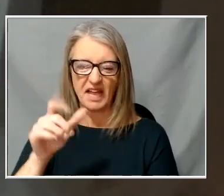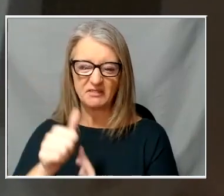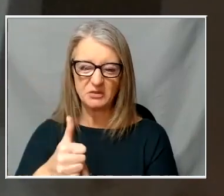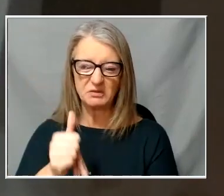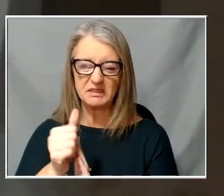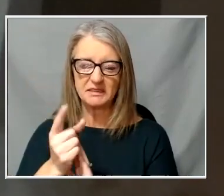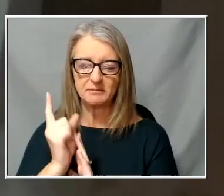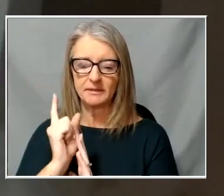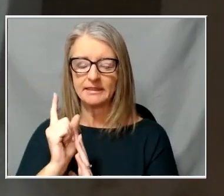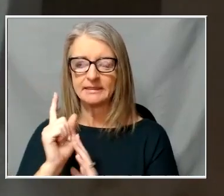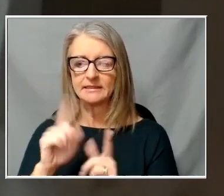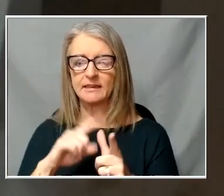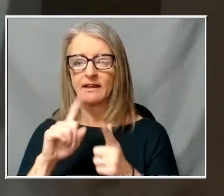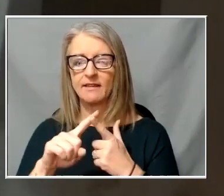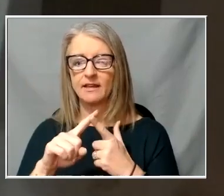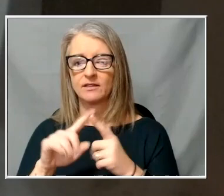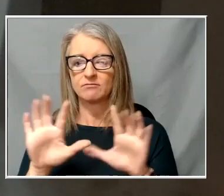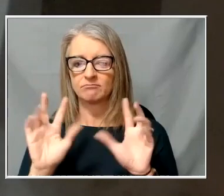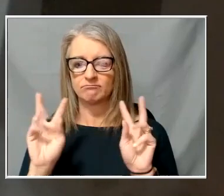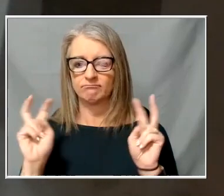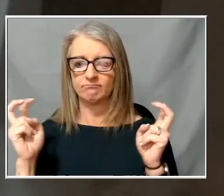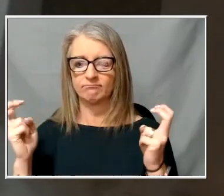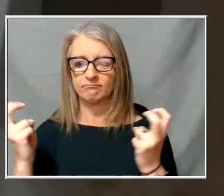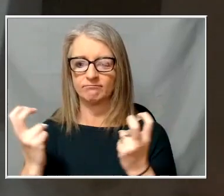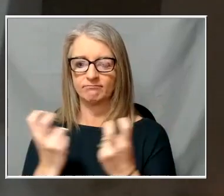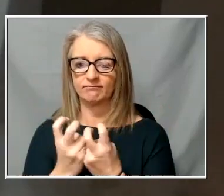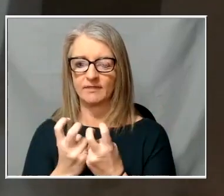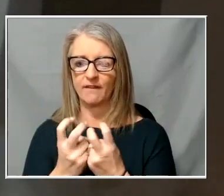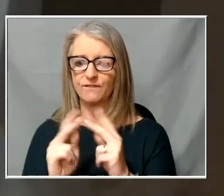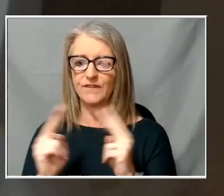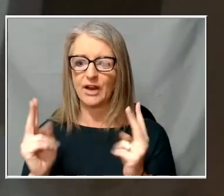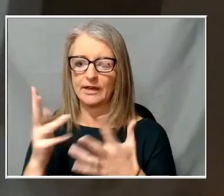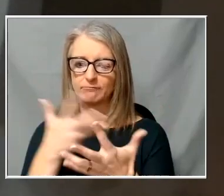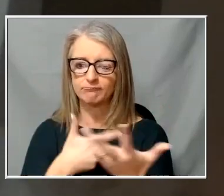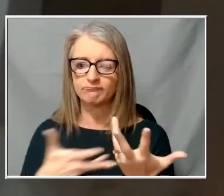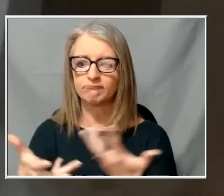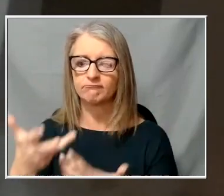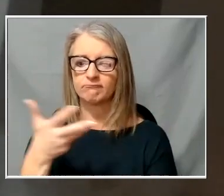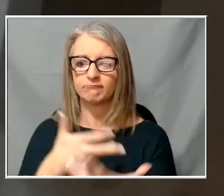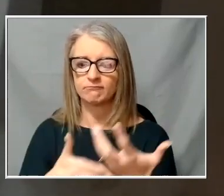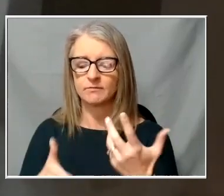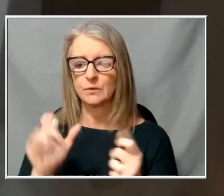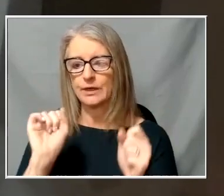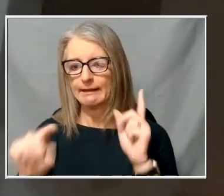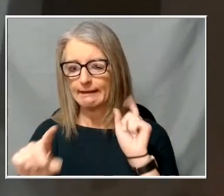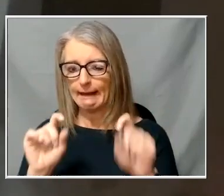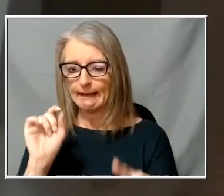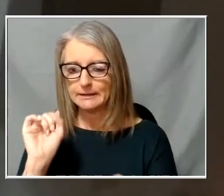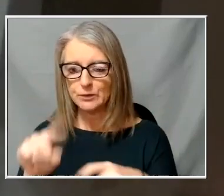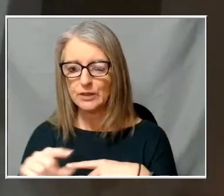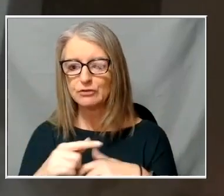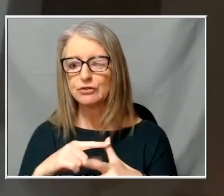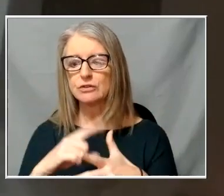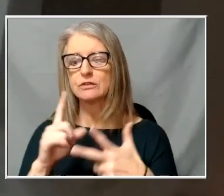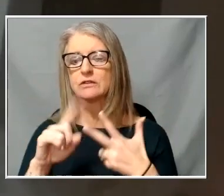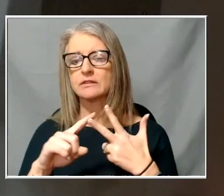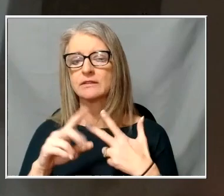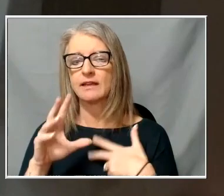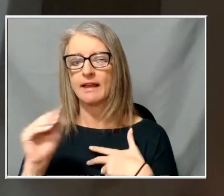minutes. And obviously, we're all in a circle, so it's very interactive that we can ask questions,